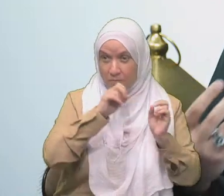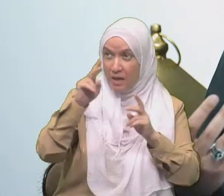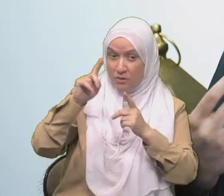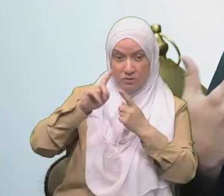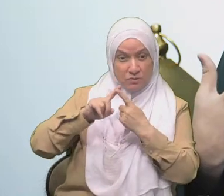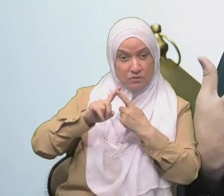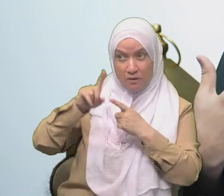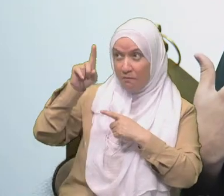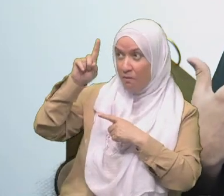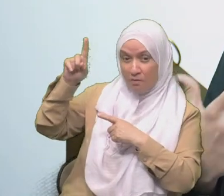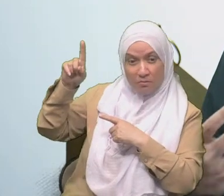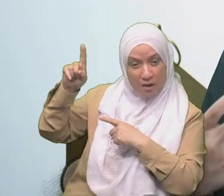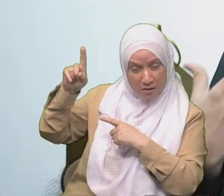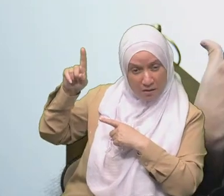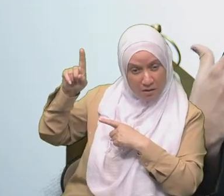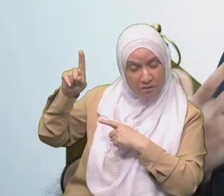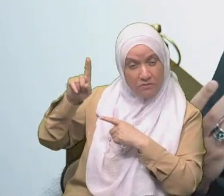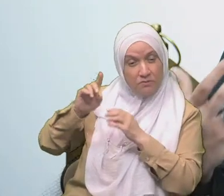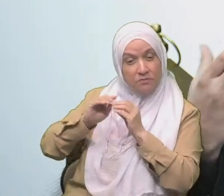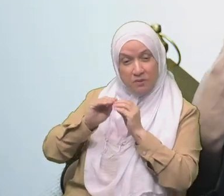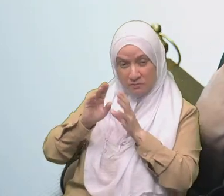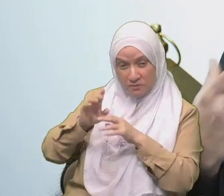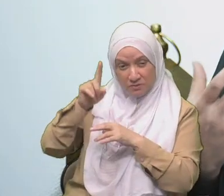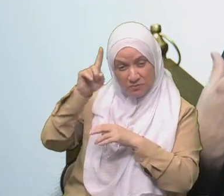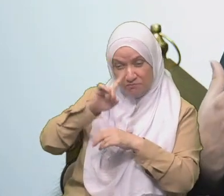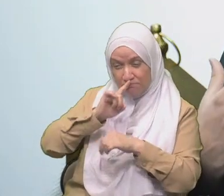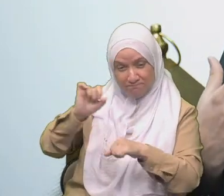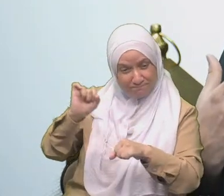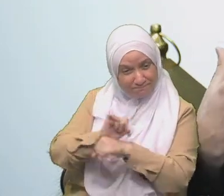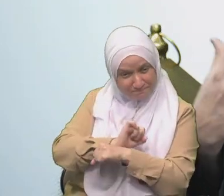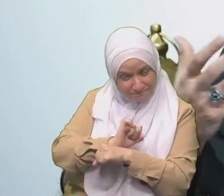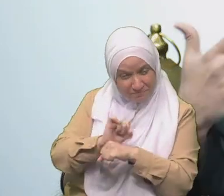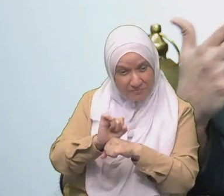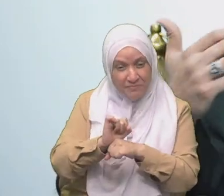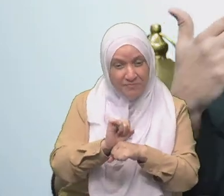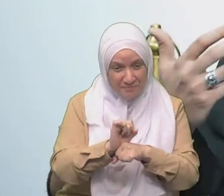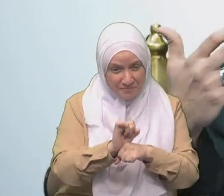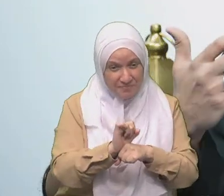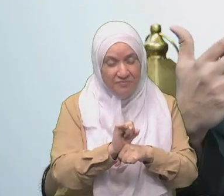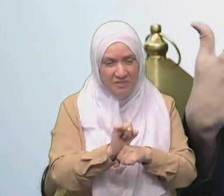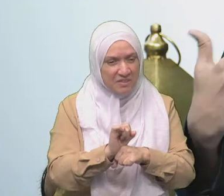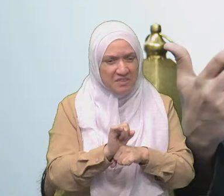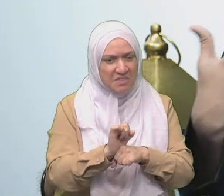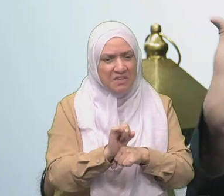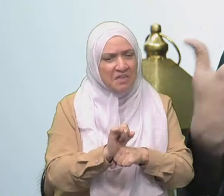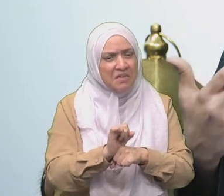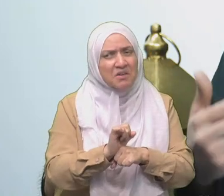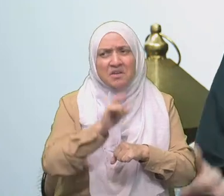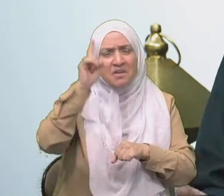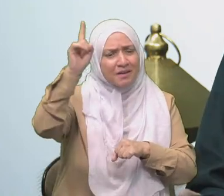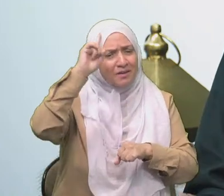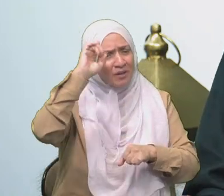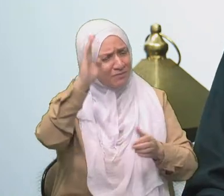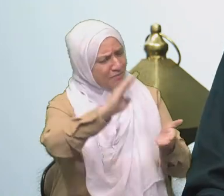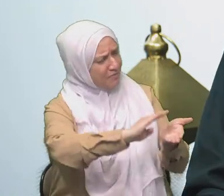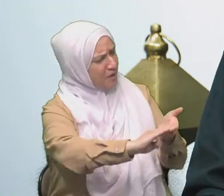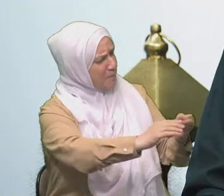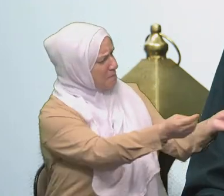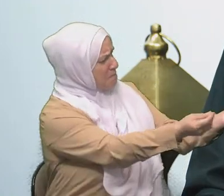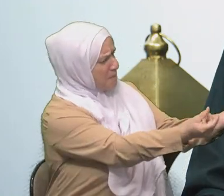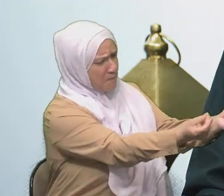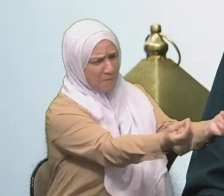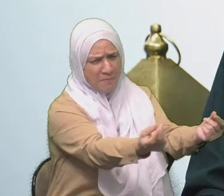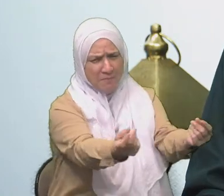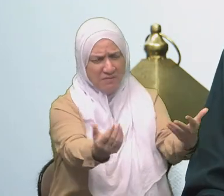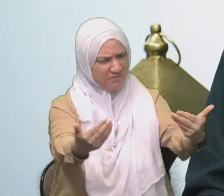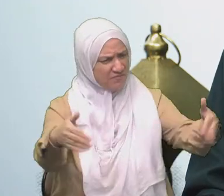just like we can't understand like the process of Allah's answering dua sometimes with all these like barriers, because we're used to how we ask of people.